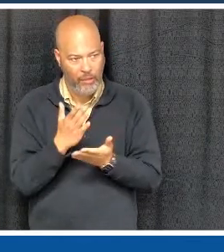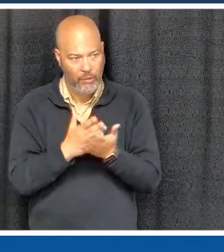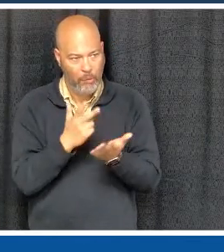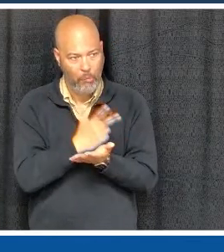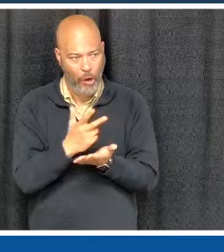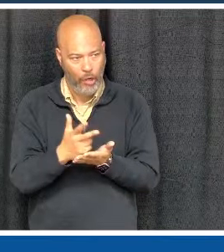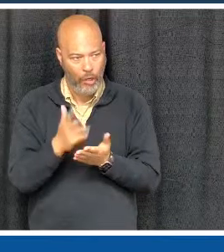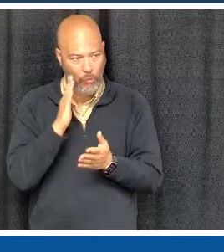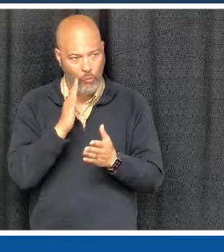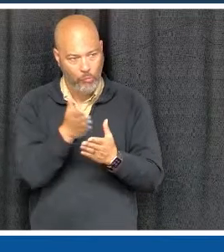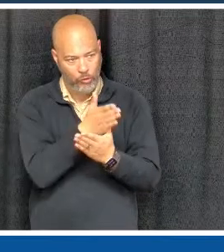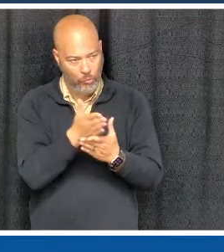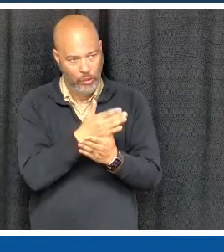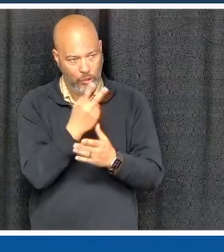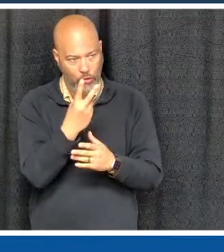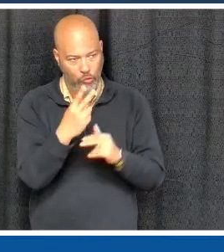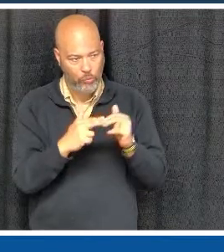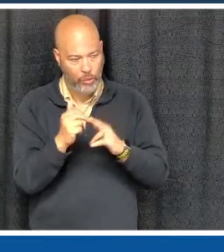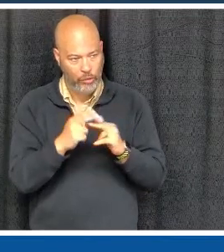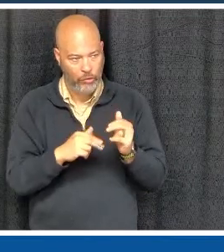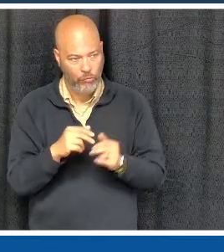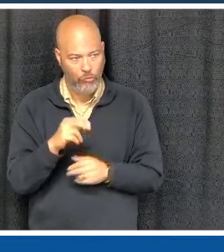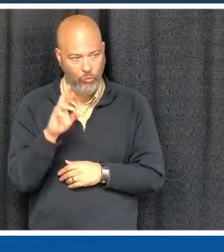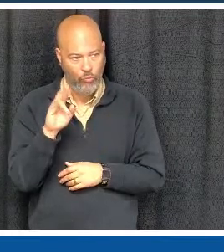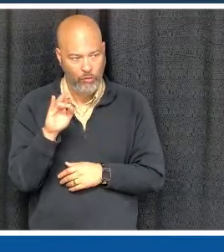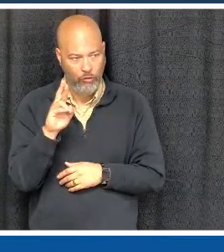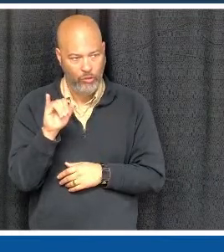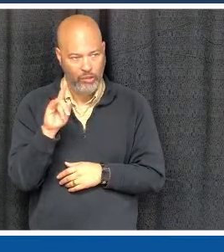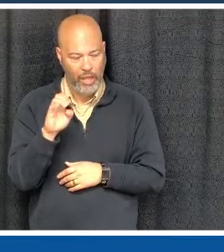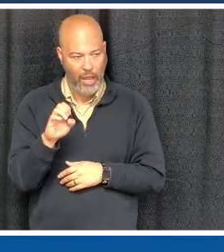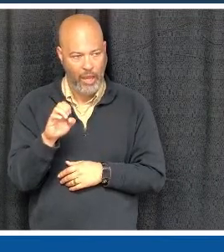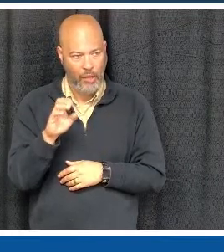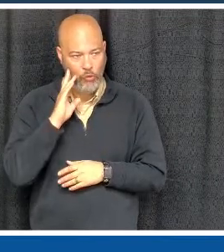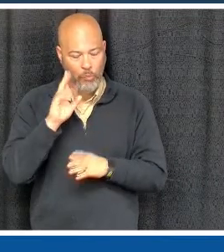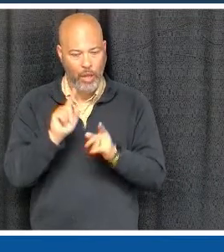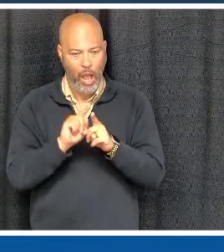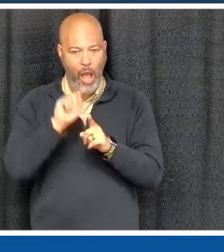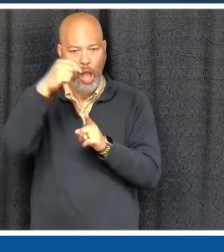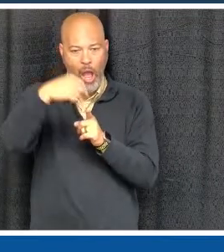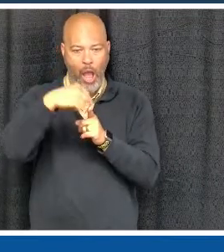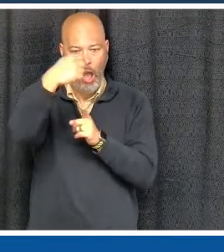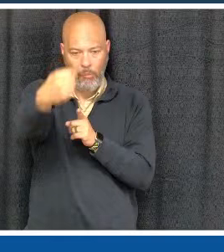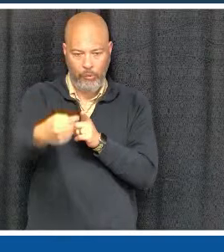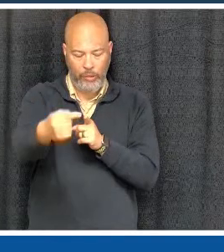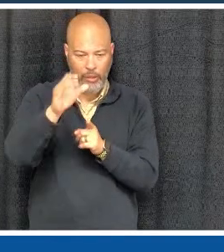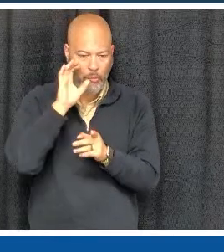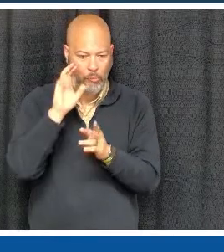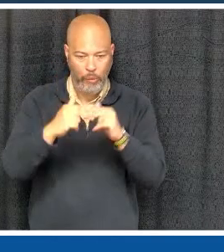be between these two buildings. Riverside Drive would be on the far side of that picture on the left.